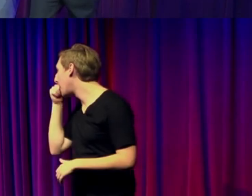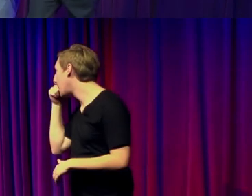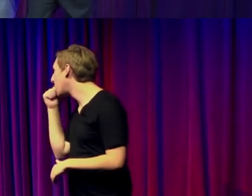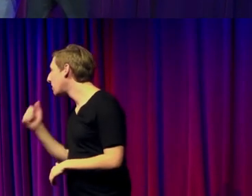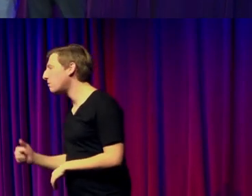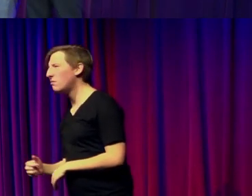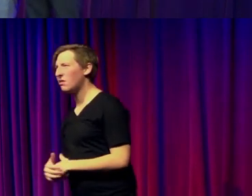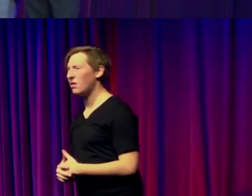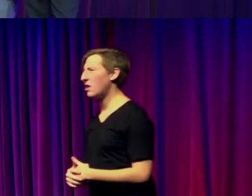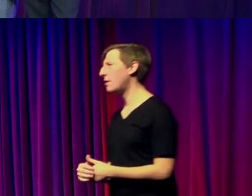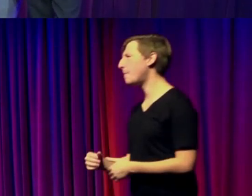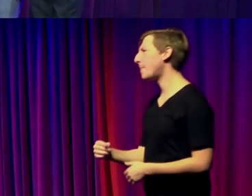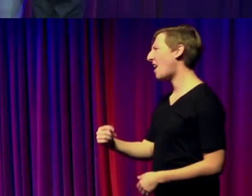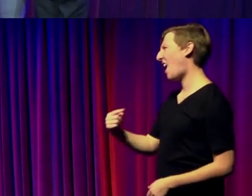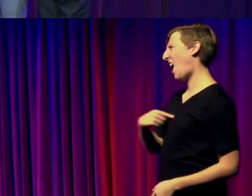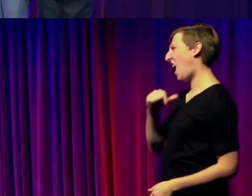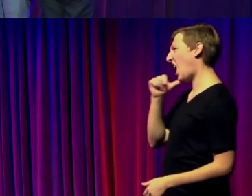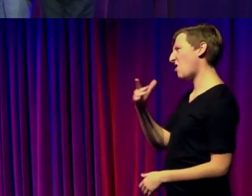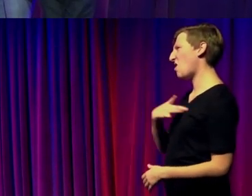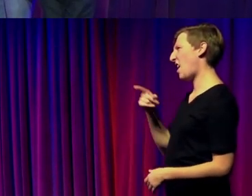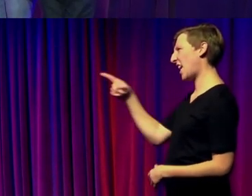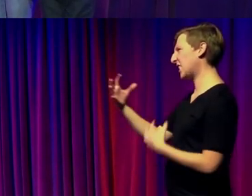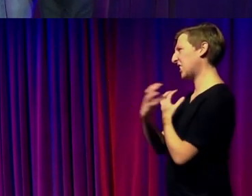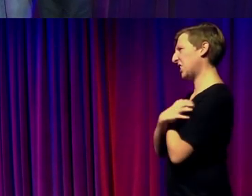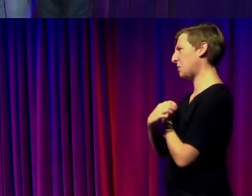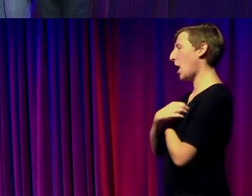I don't like this. I don't like this.